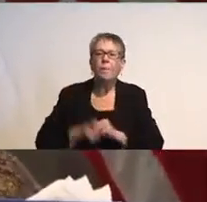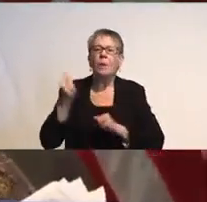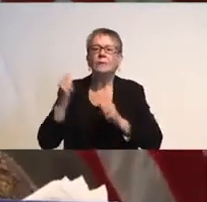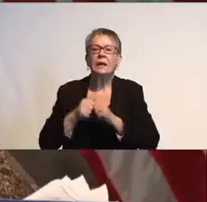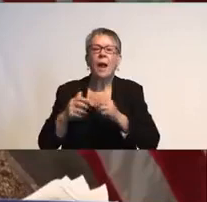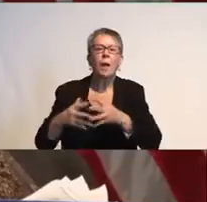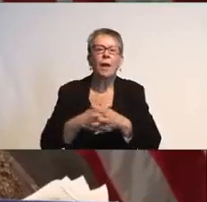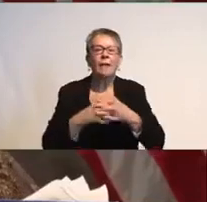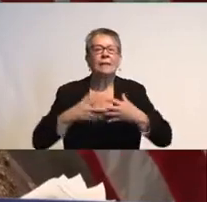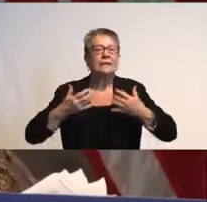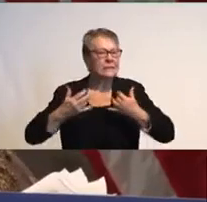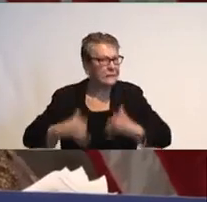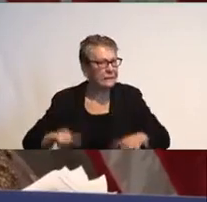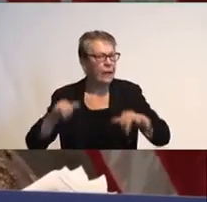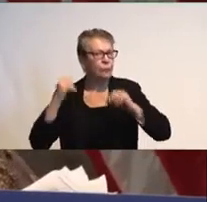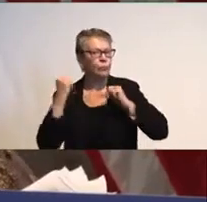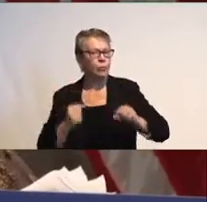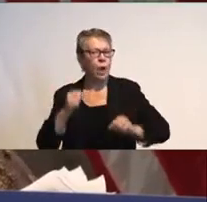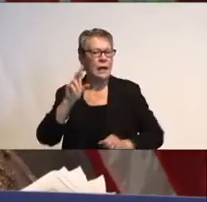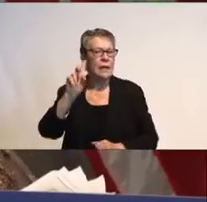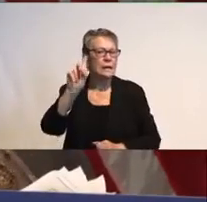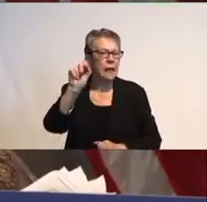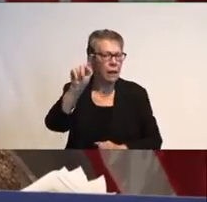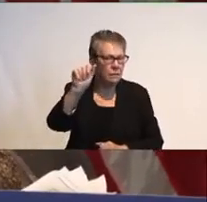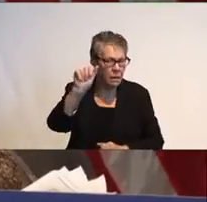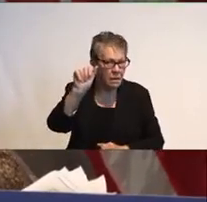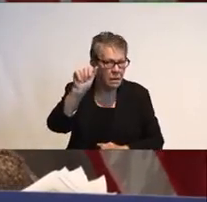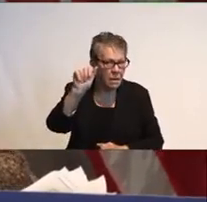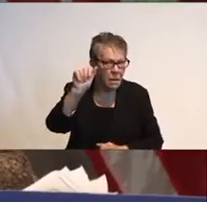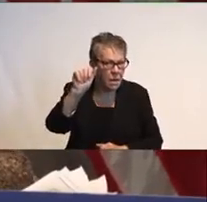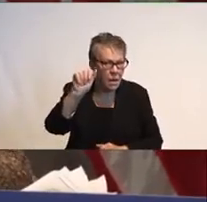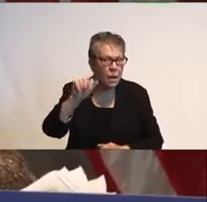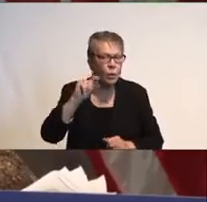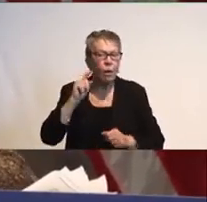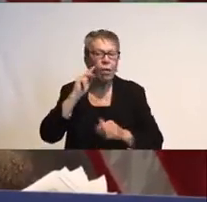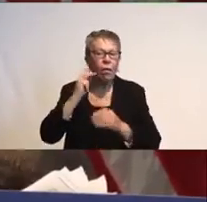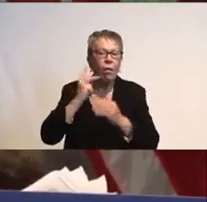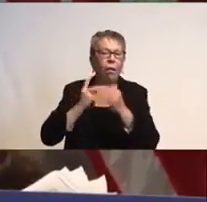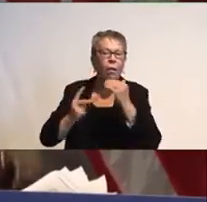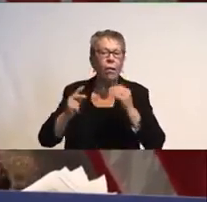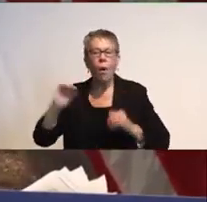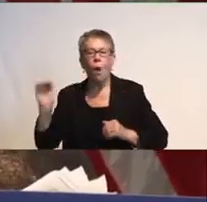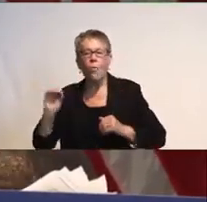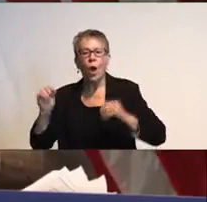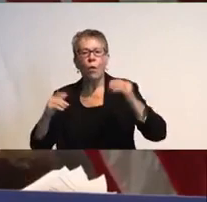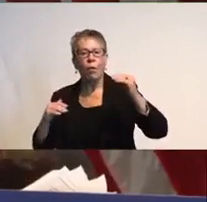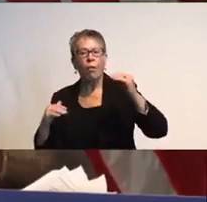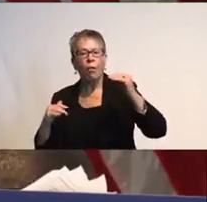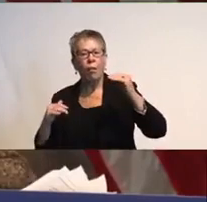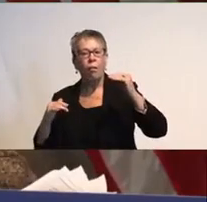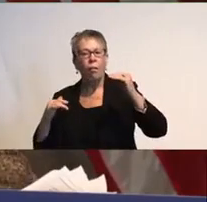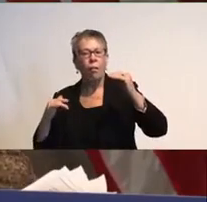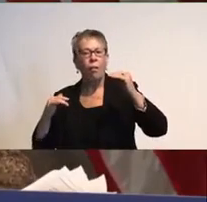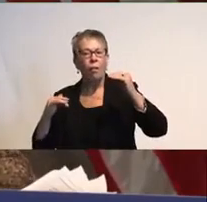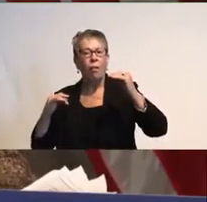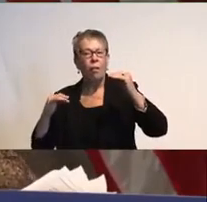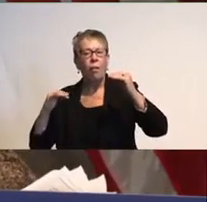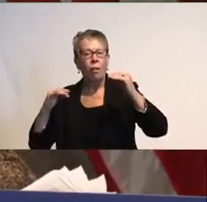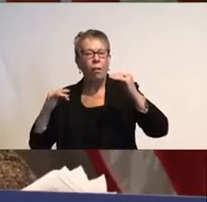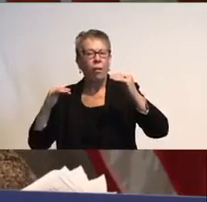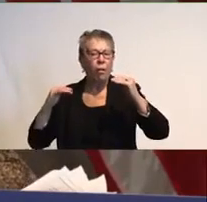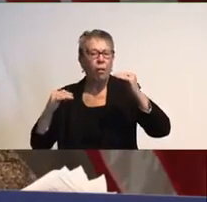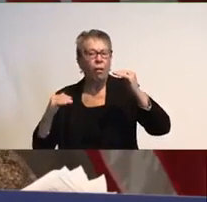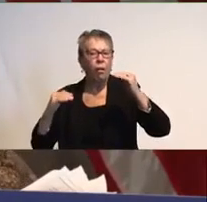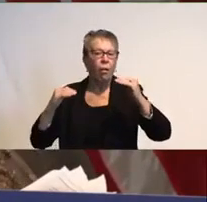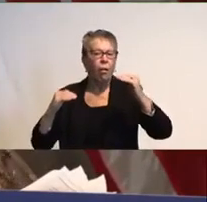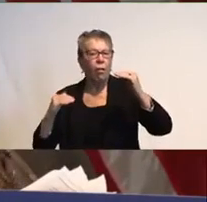Delta. We anticipate that we're going to start seeing kind of that mix of Delta and Omicron kind of creeping